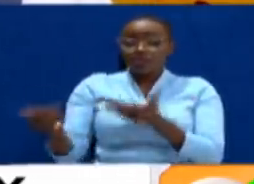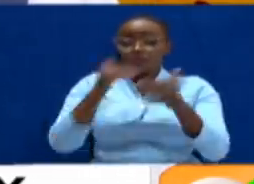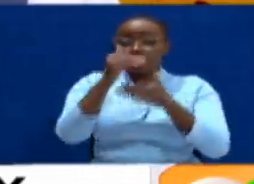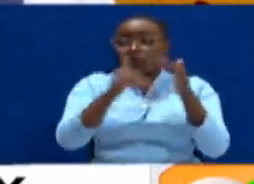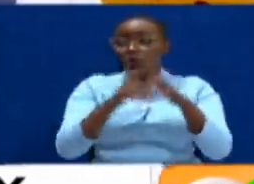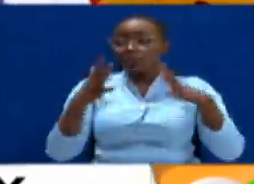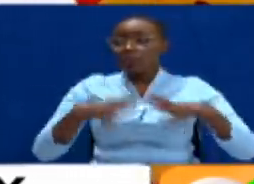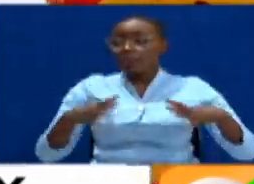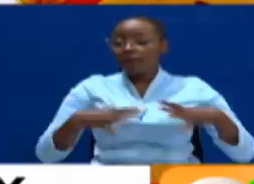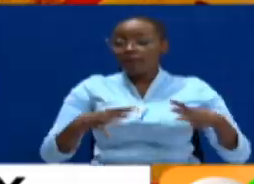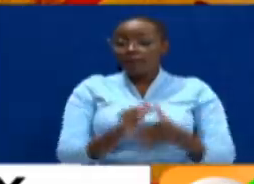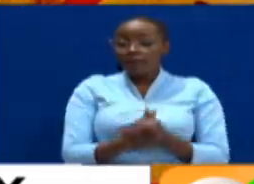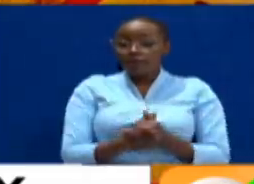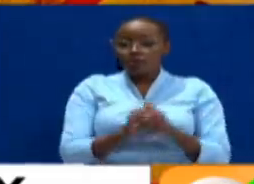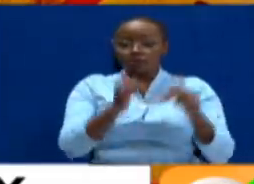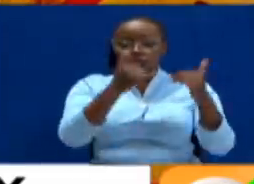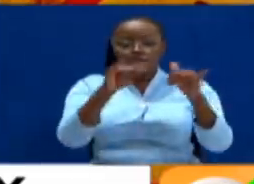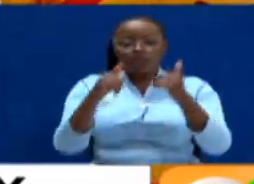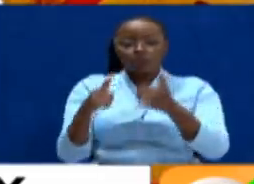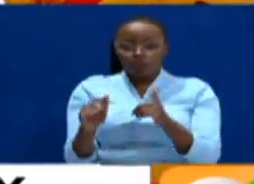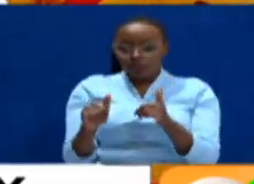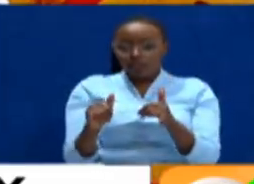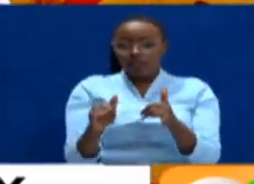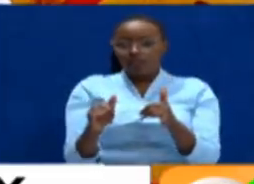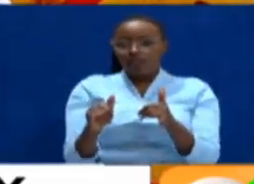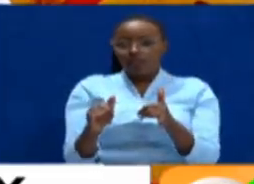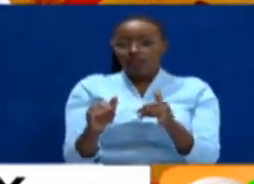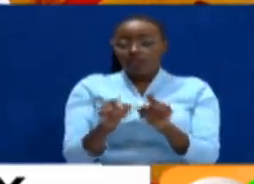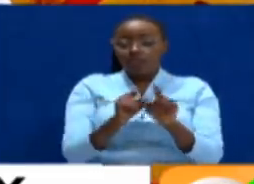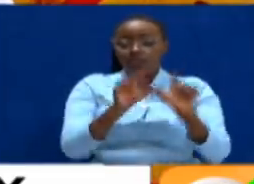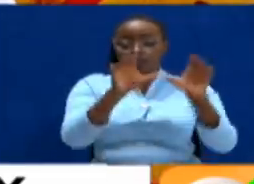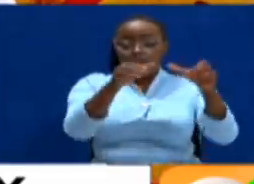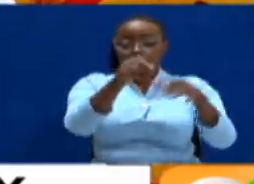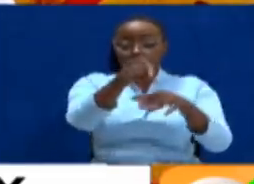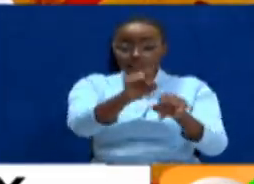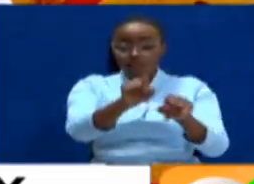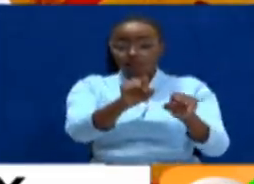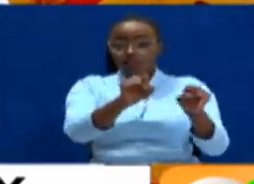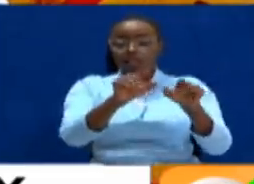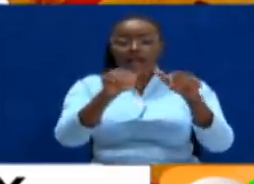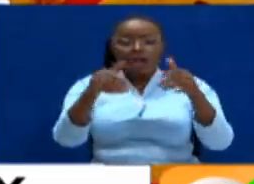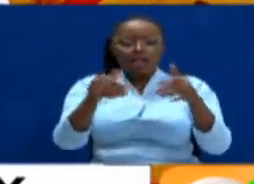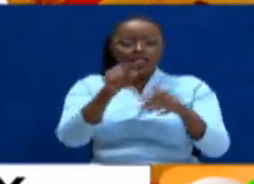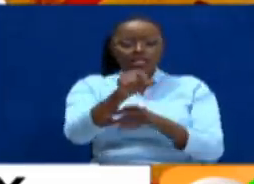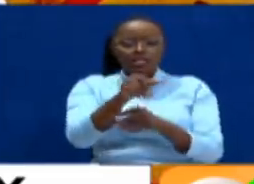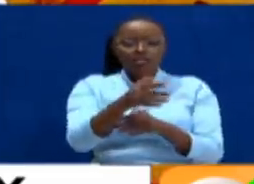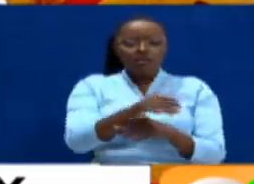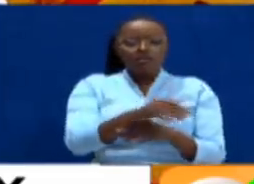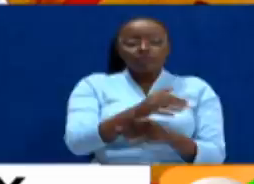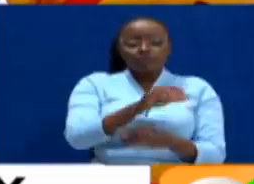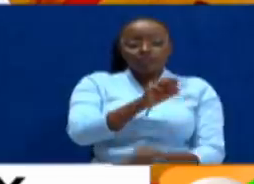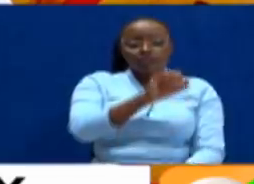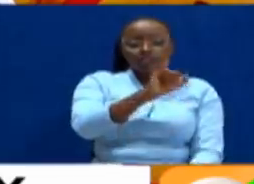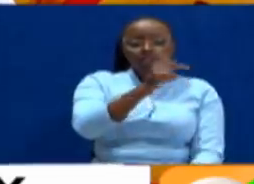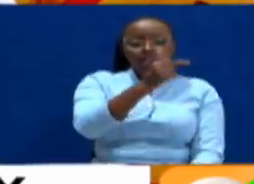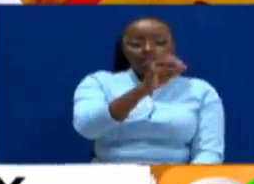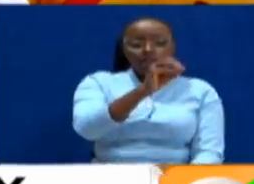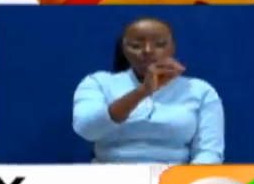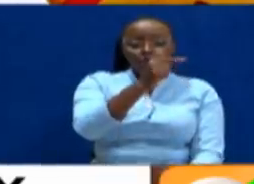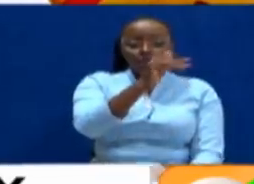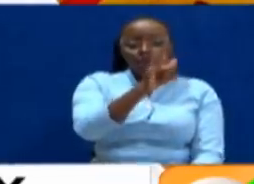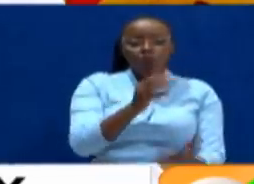in, purge the party itself. Yeah. That's how George Saitoti was there removed